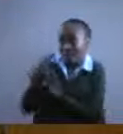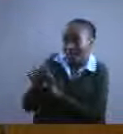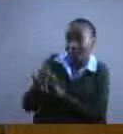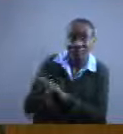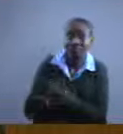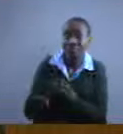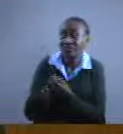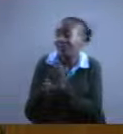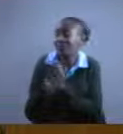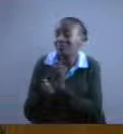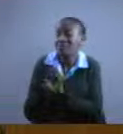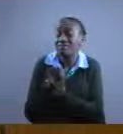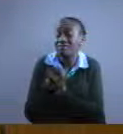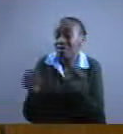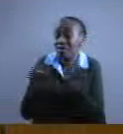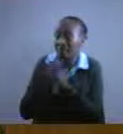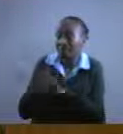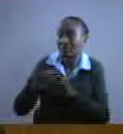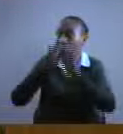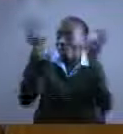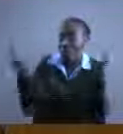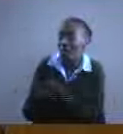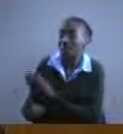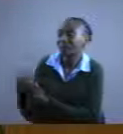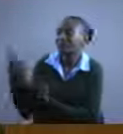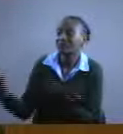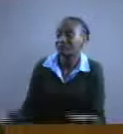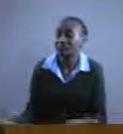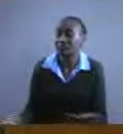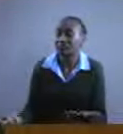the world on the question of regulation. What we